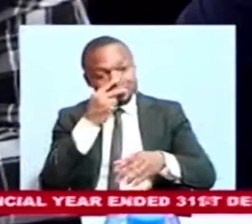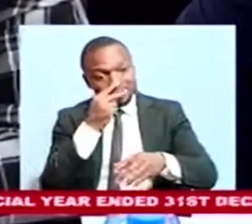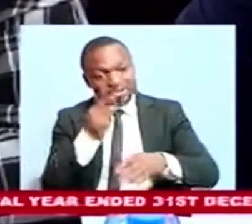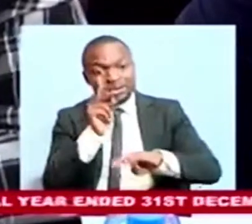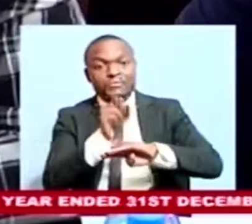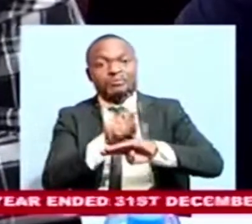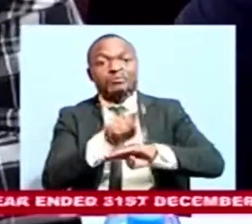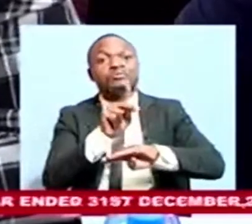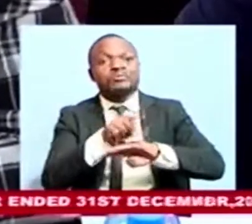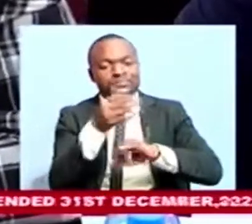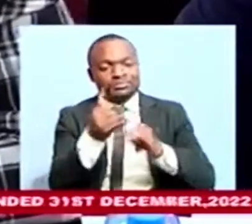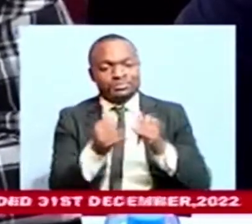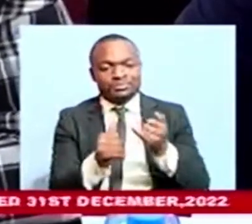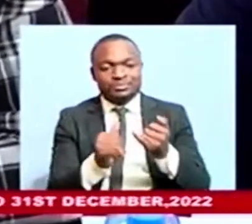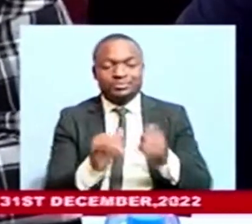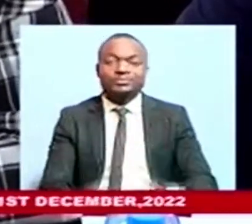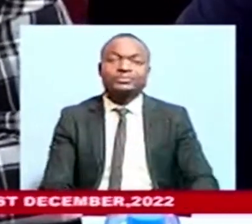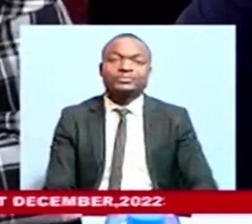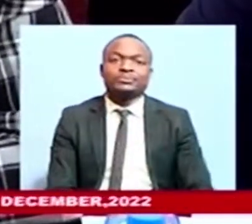complete.